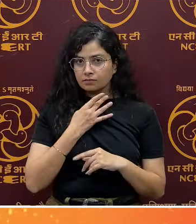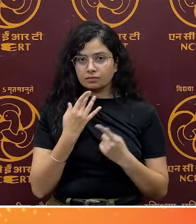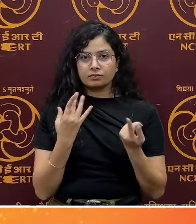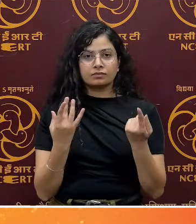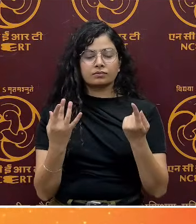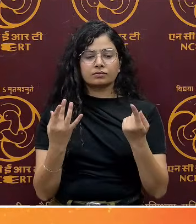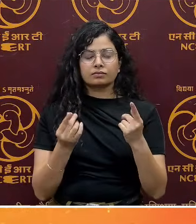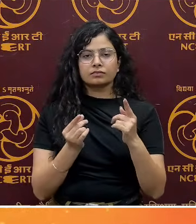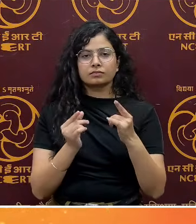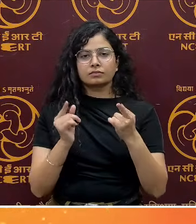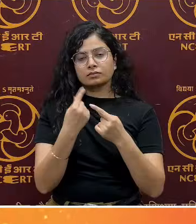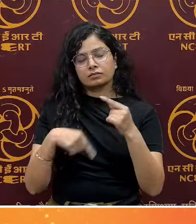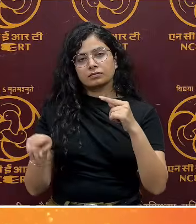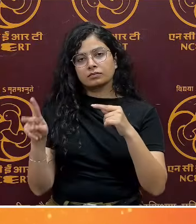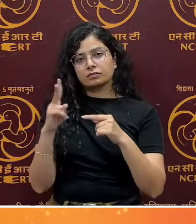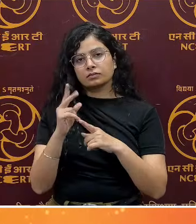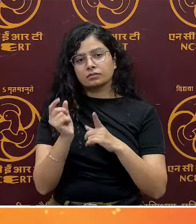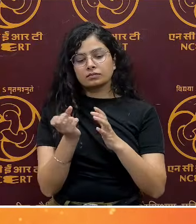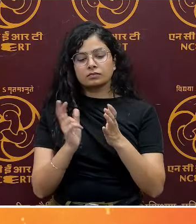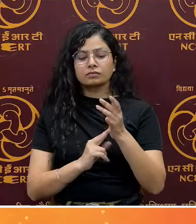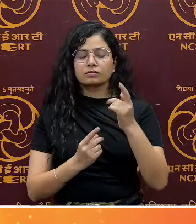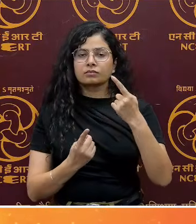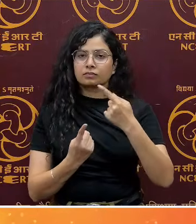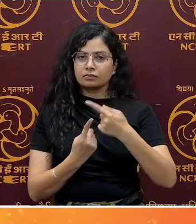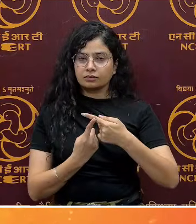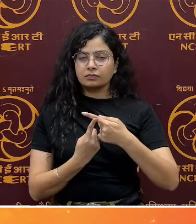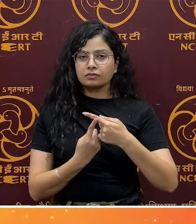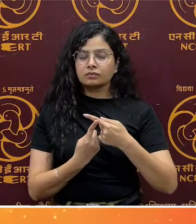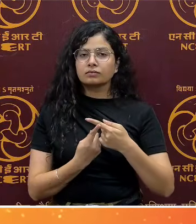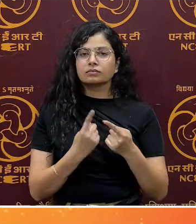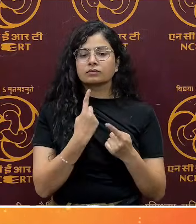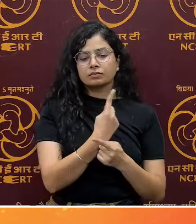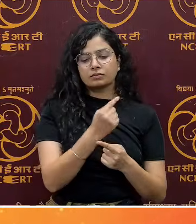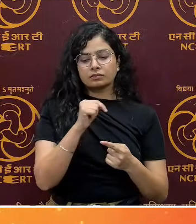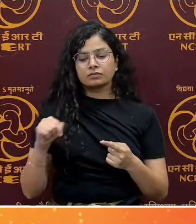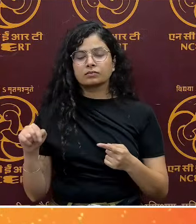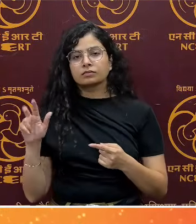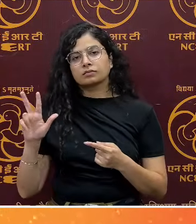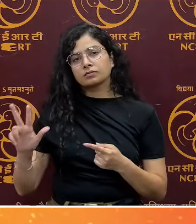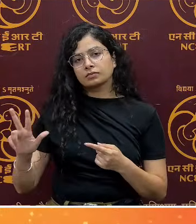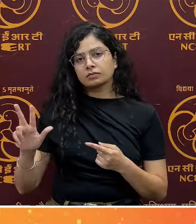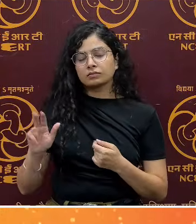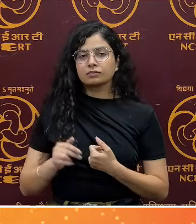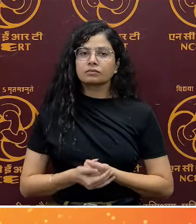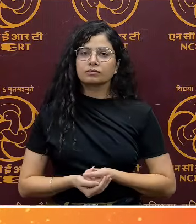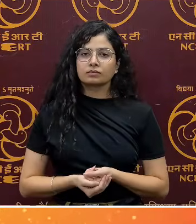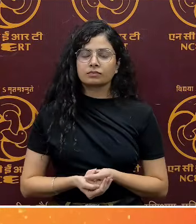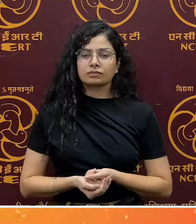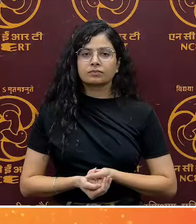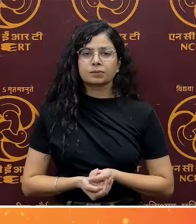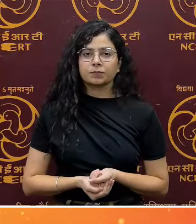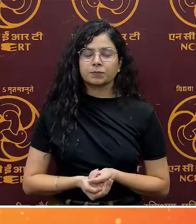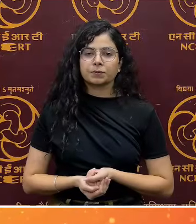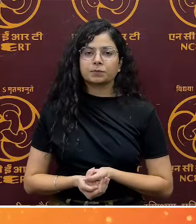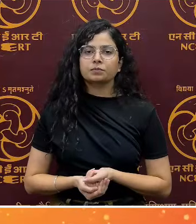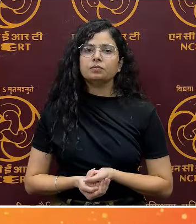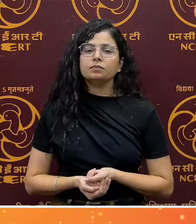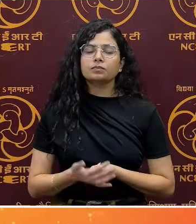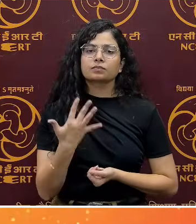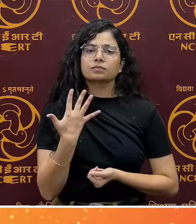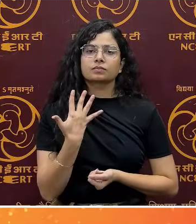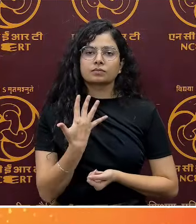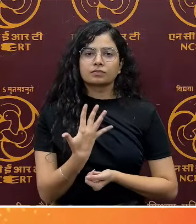square units representing these numbers from 1 to 8. This is for 5.